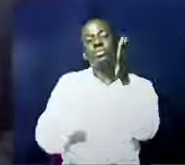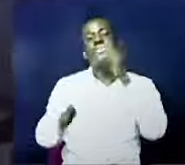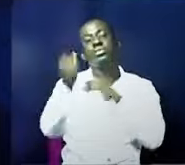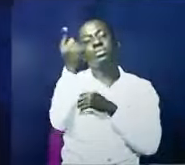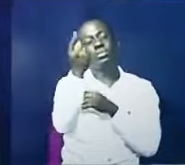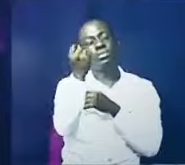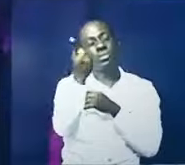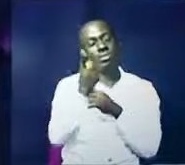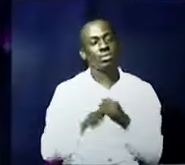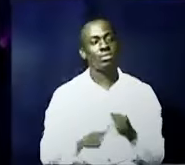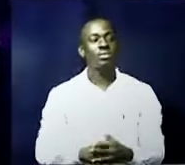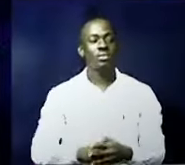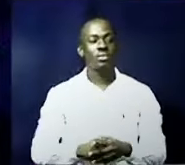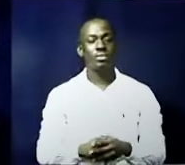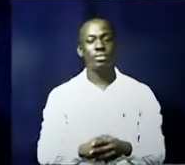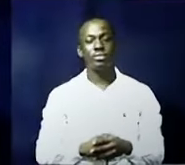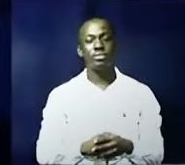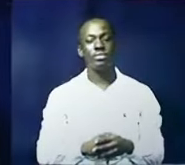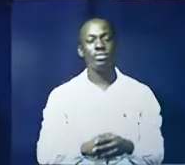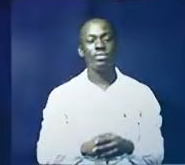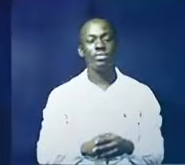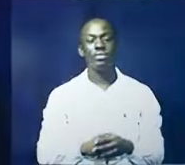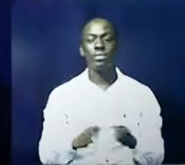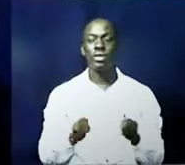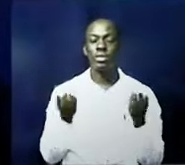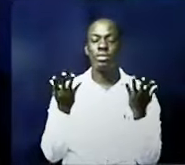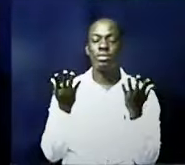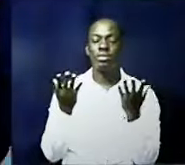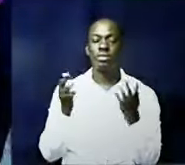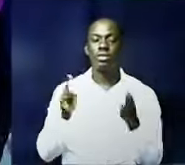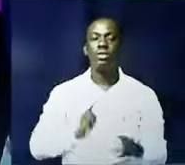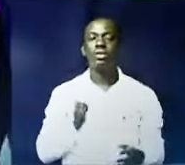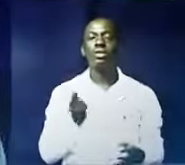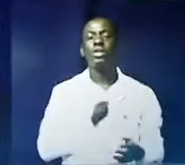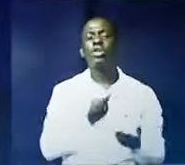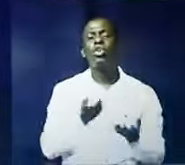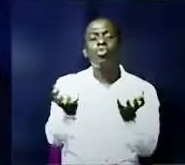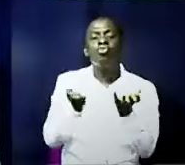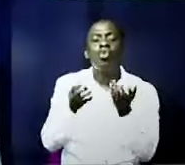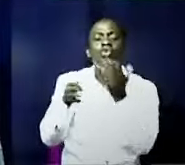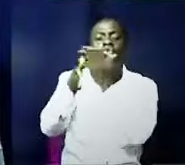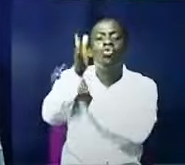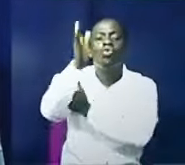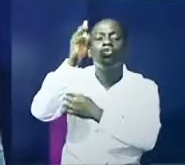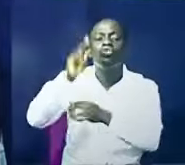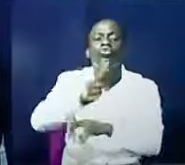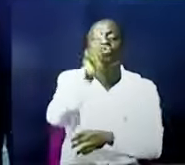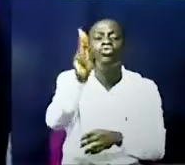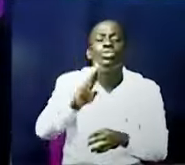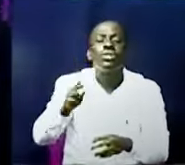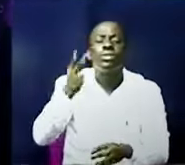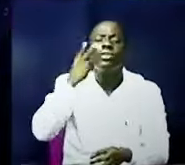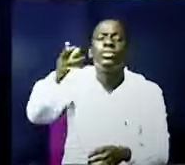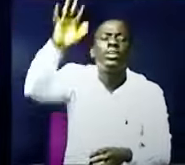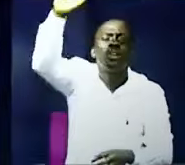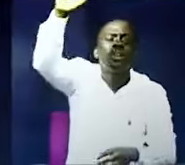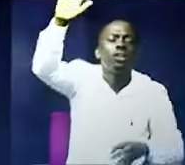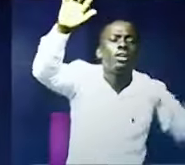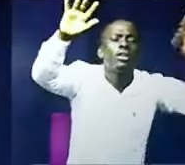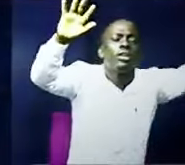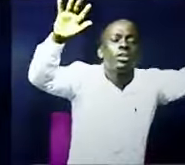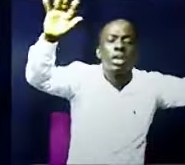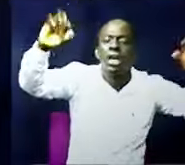Luke chapter 11. How many of us want to be used? Let me see. By the Almighty God.